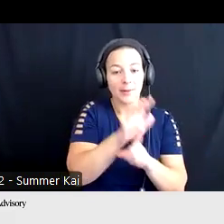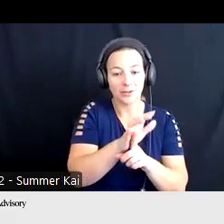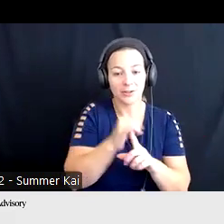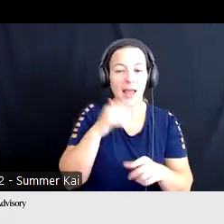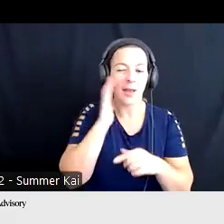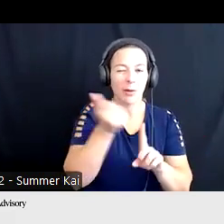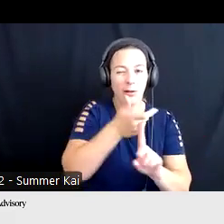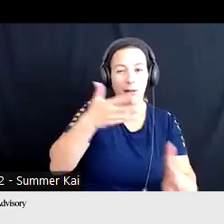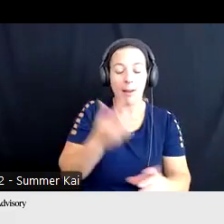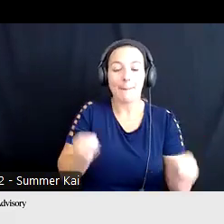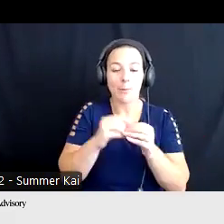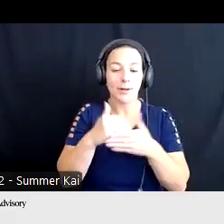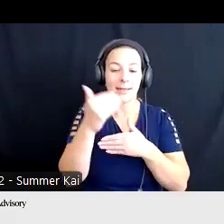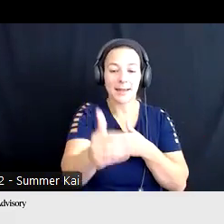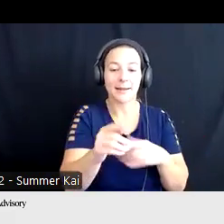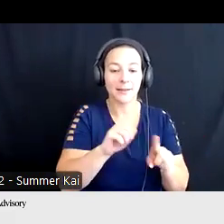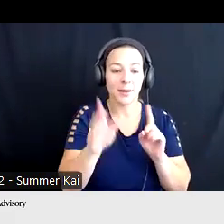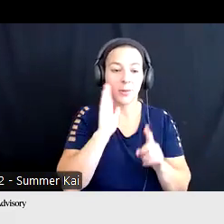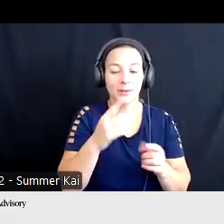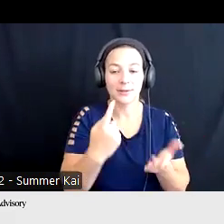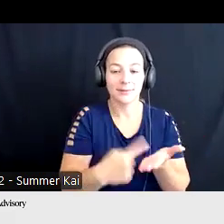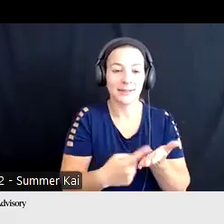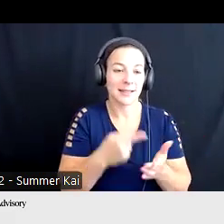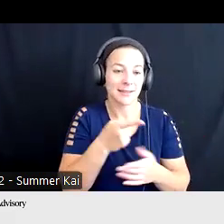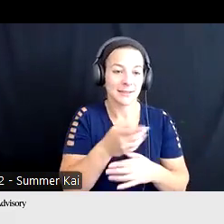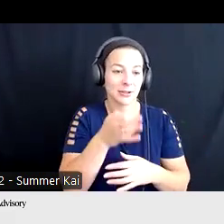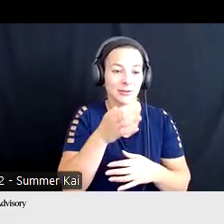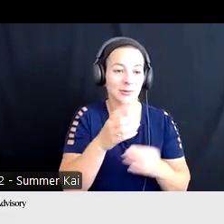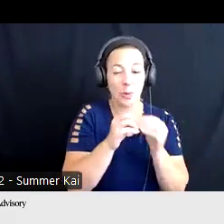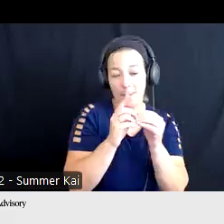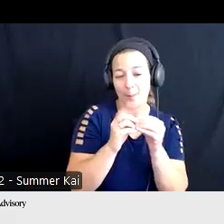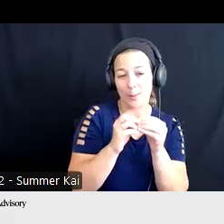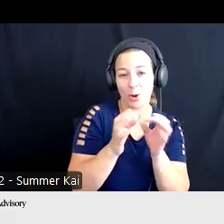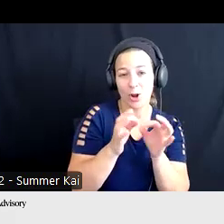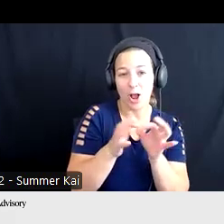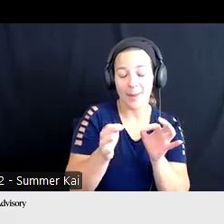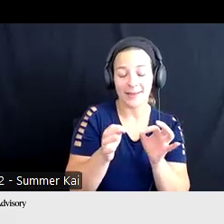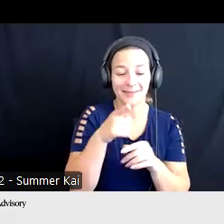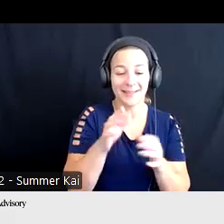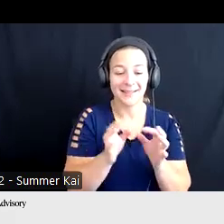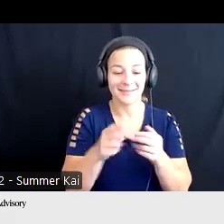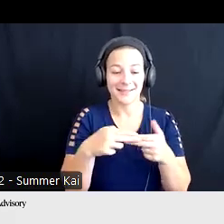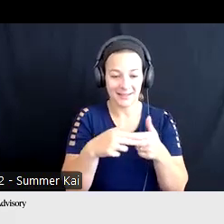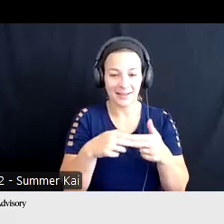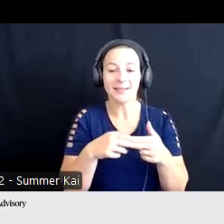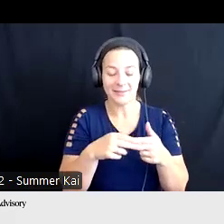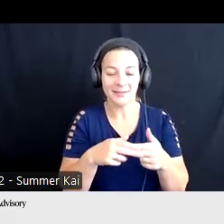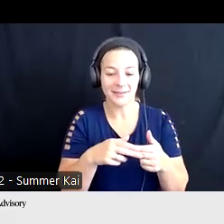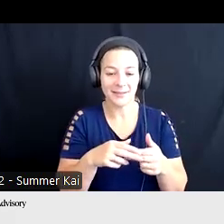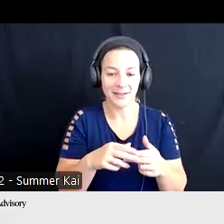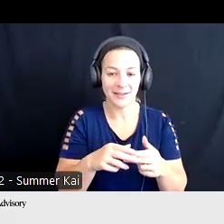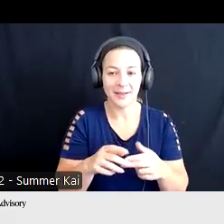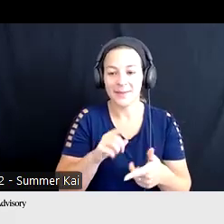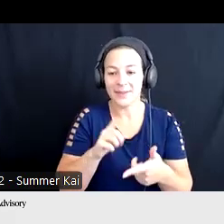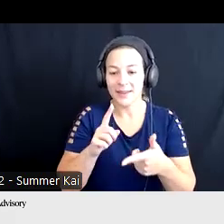more next, but let's stay on this slide still. I have one more comment, and then accompanying the compendium,